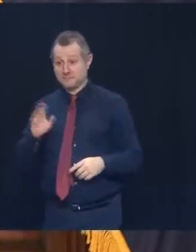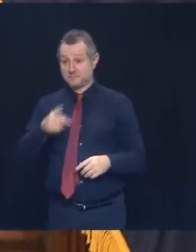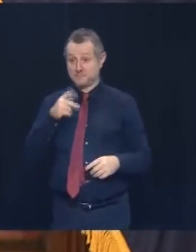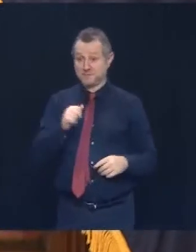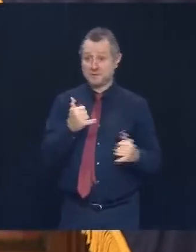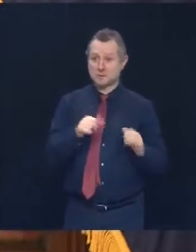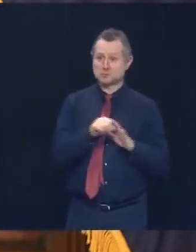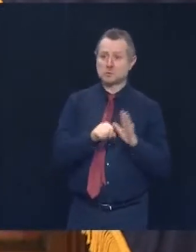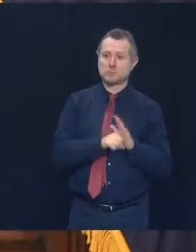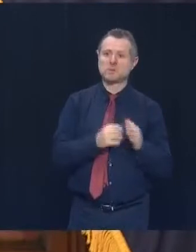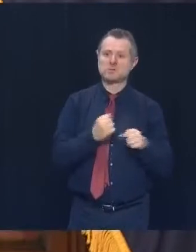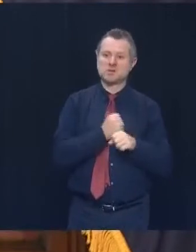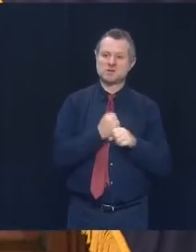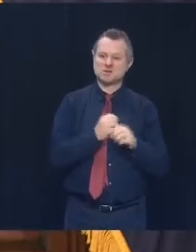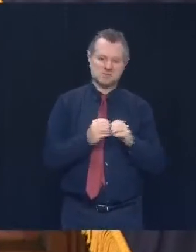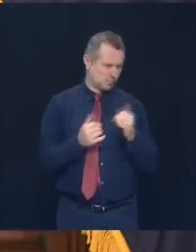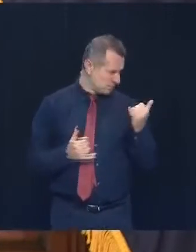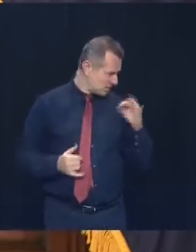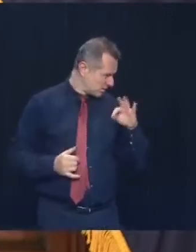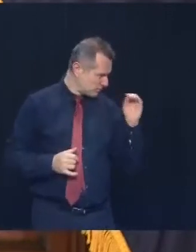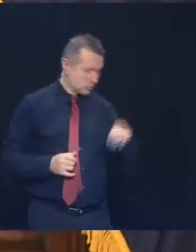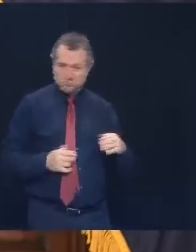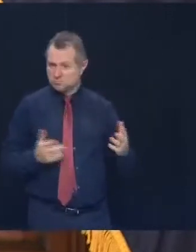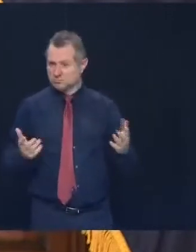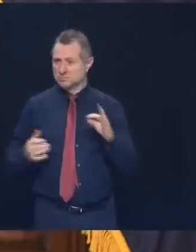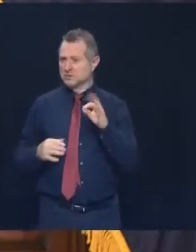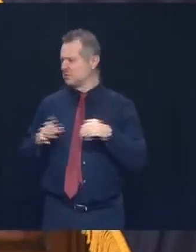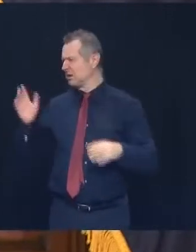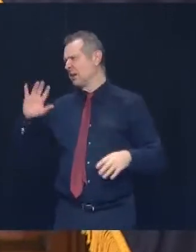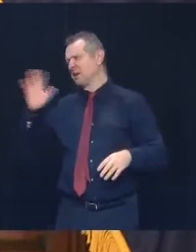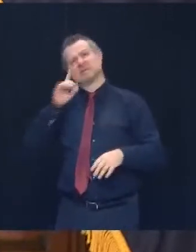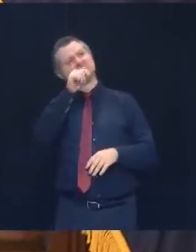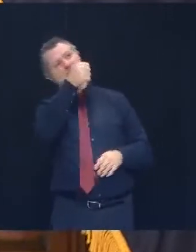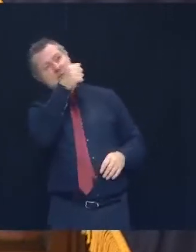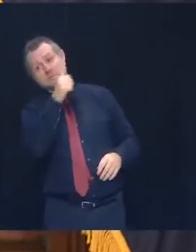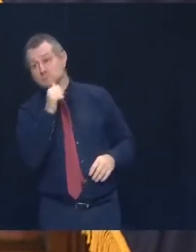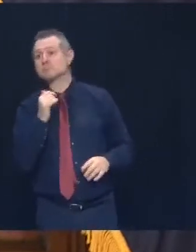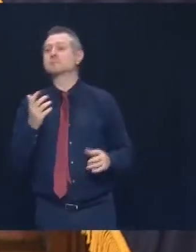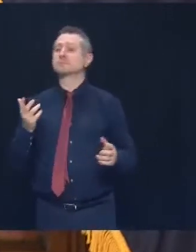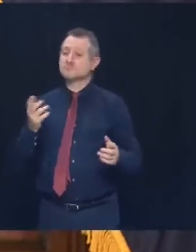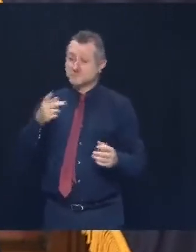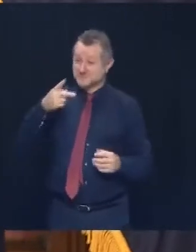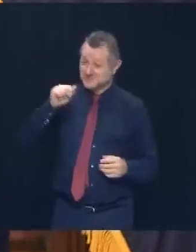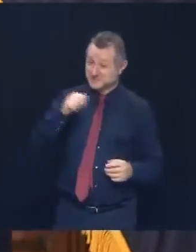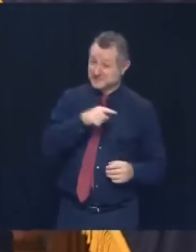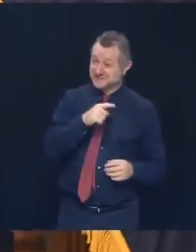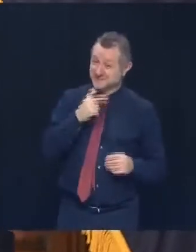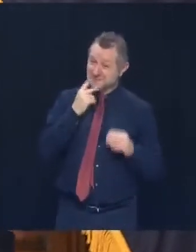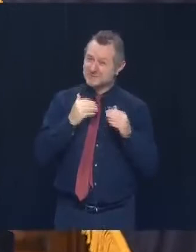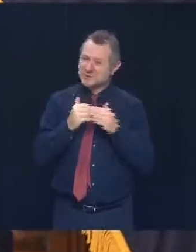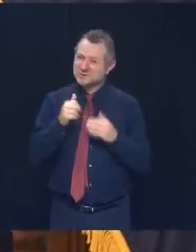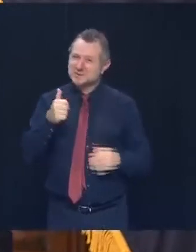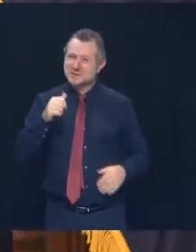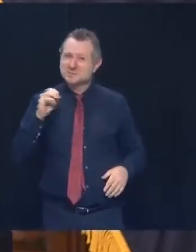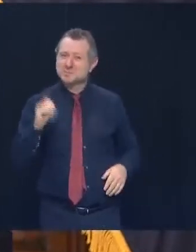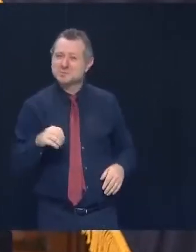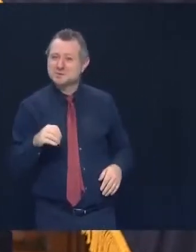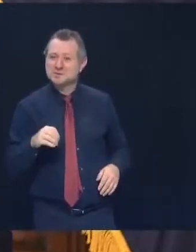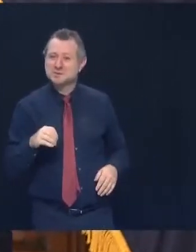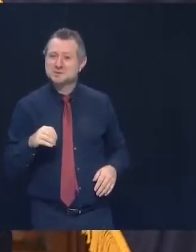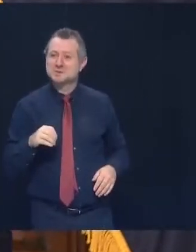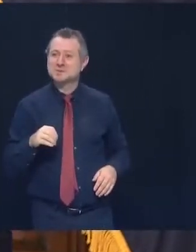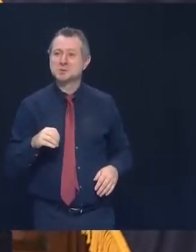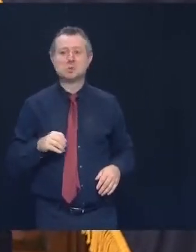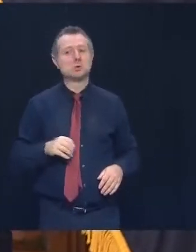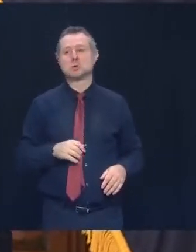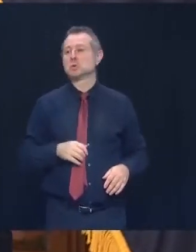is it, 9%? Yep, almost 10. You know, Pennsylvania is almost 10%. We're right